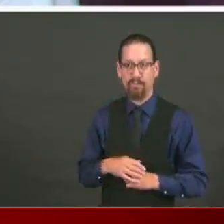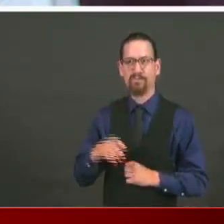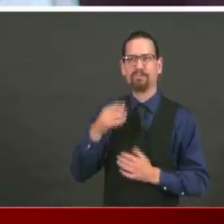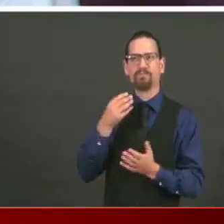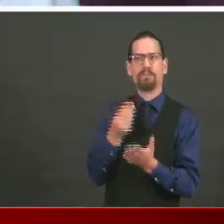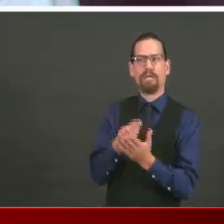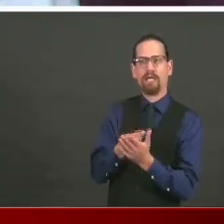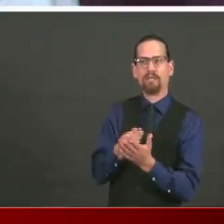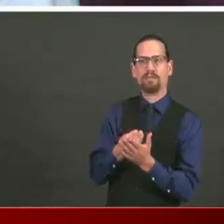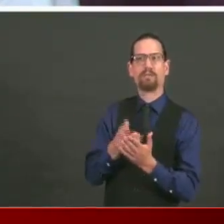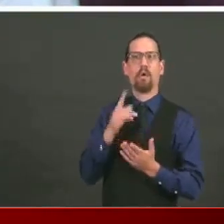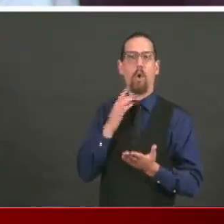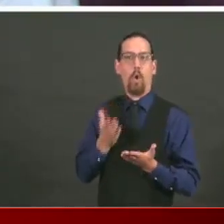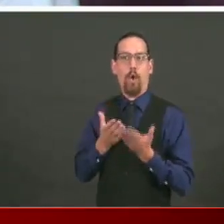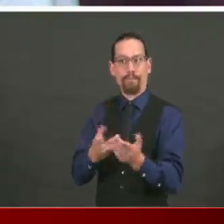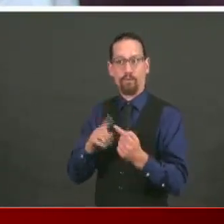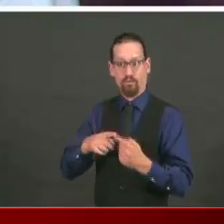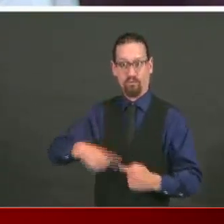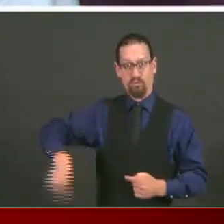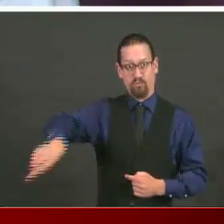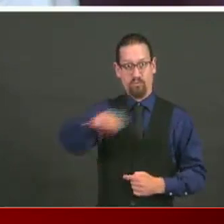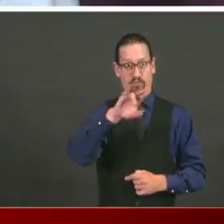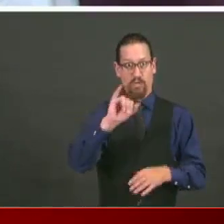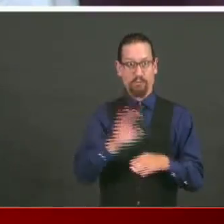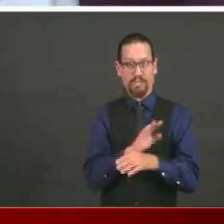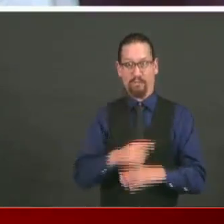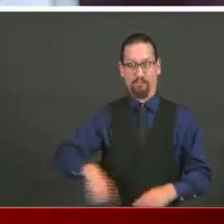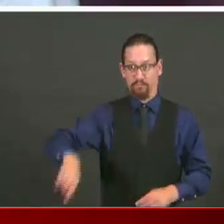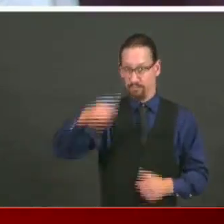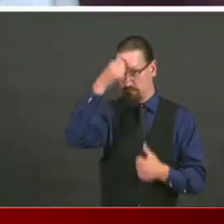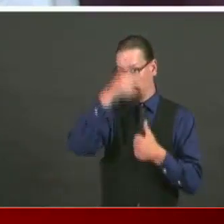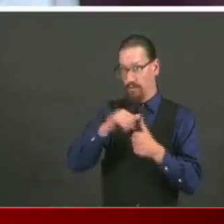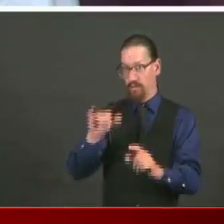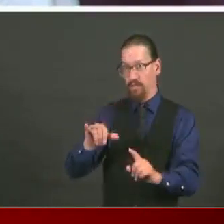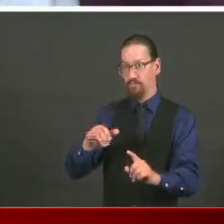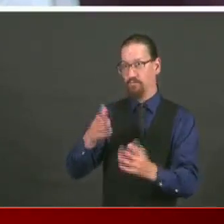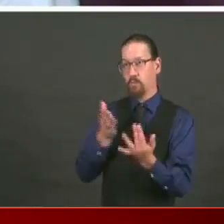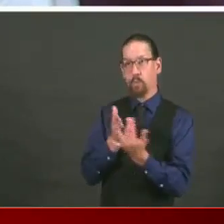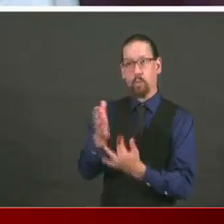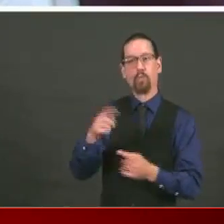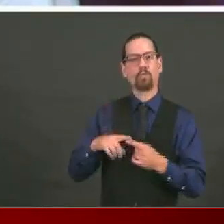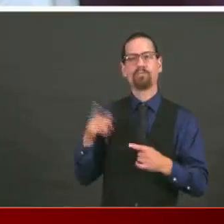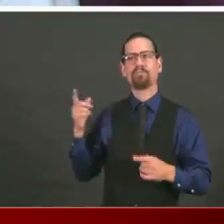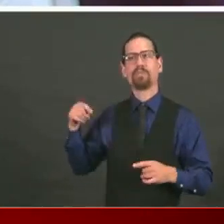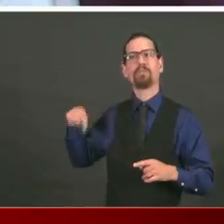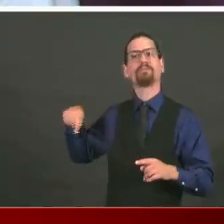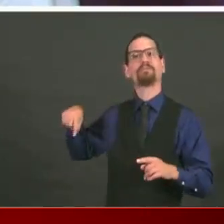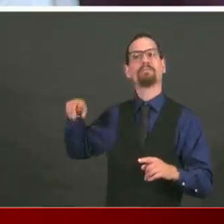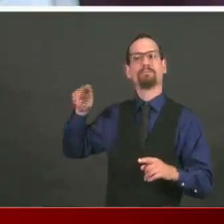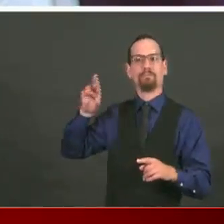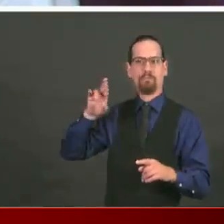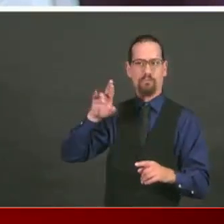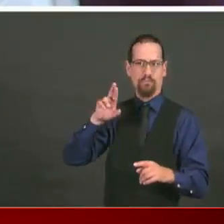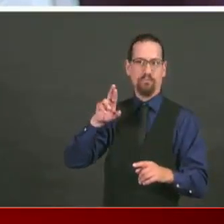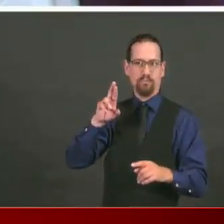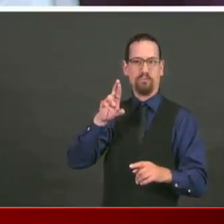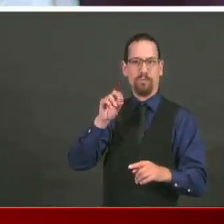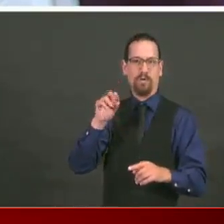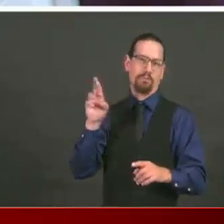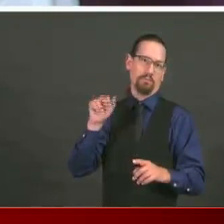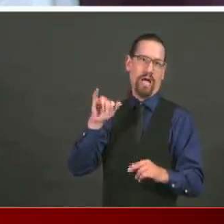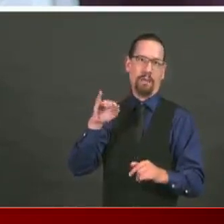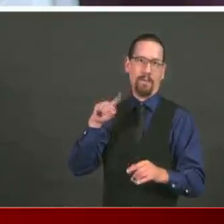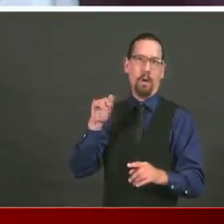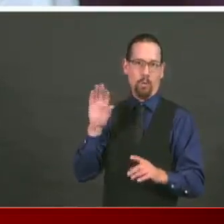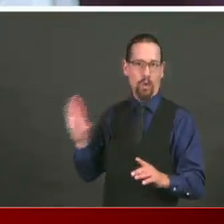was offered to Rhode Island businesses. Keep in mind, that was through effort from the Raimondo administration under this governor. There was an enormous outreach